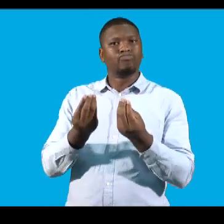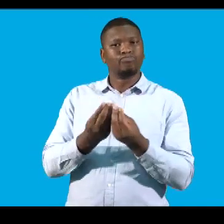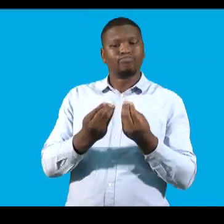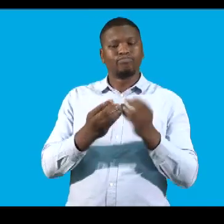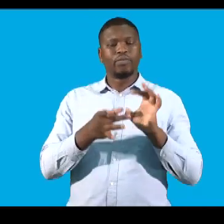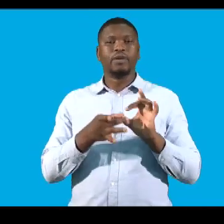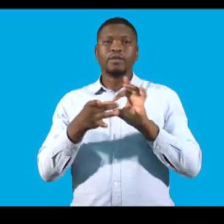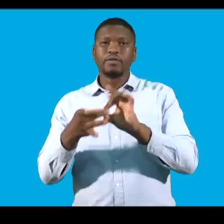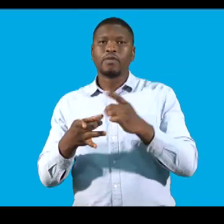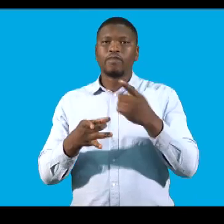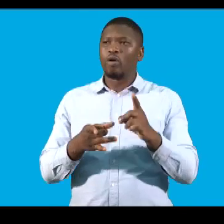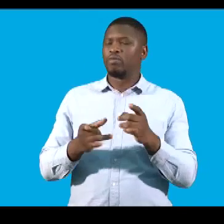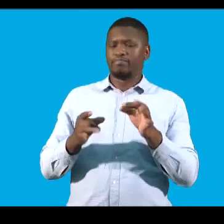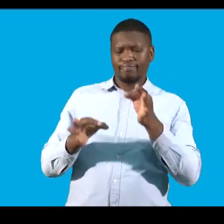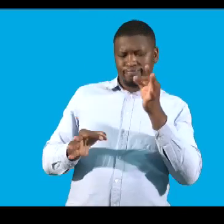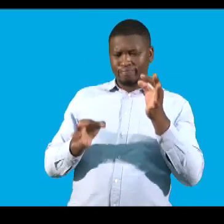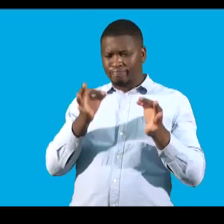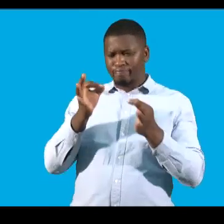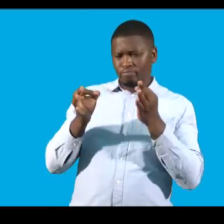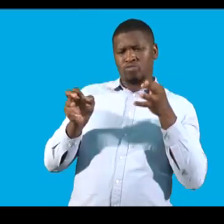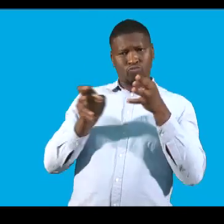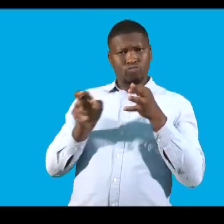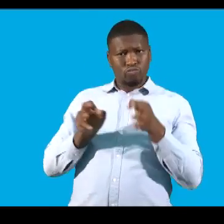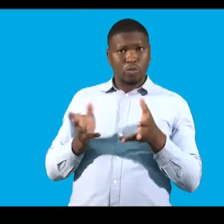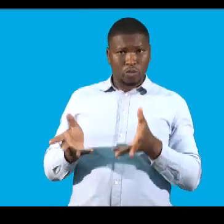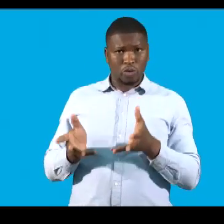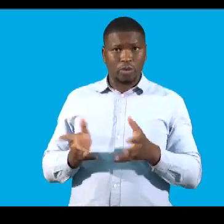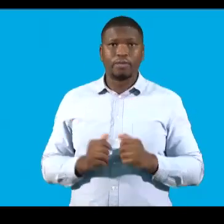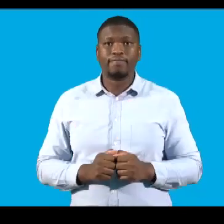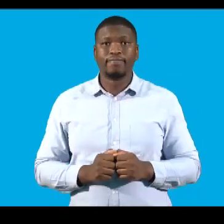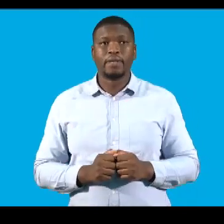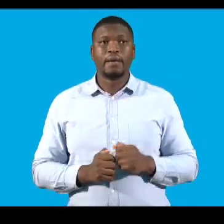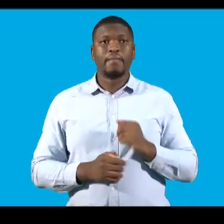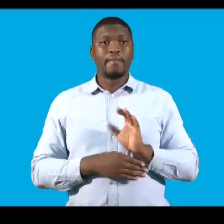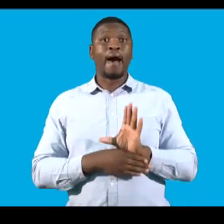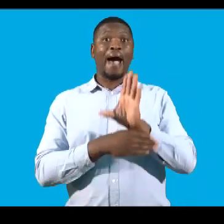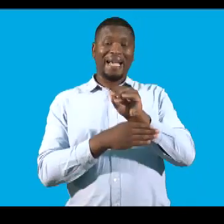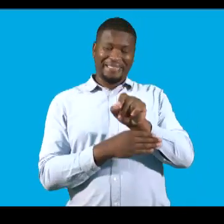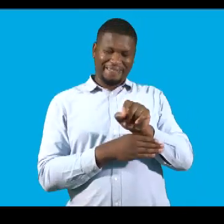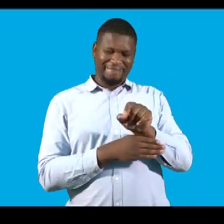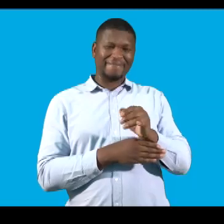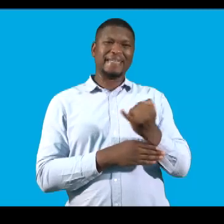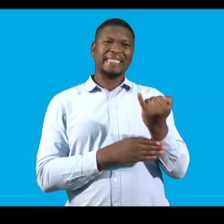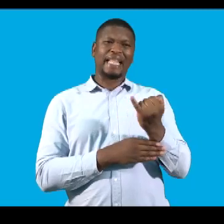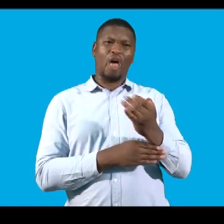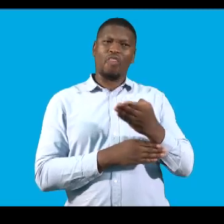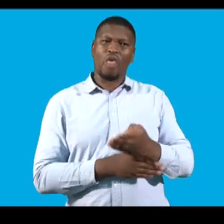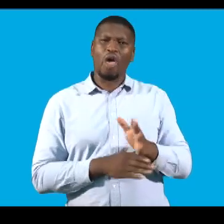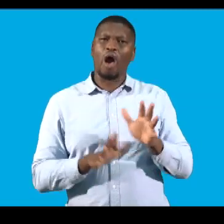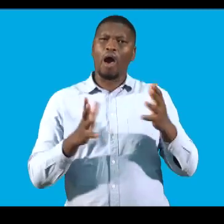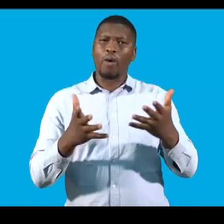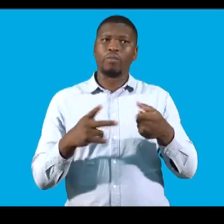something in terms of to analyze it a little bit further. Ask how the stench is like down